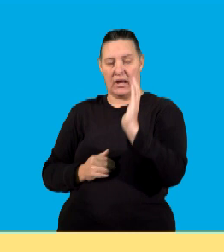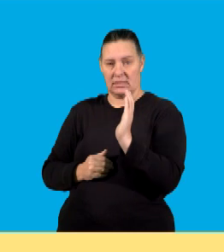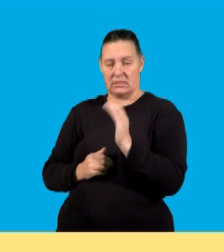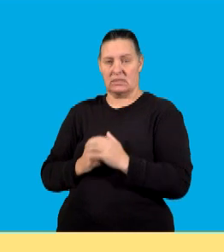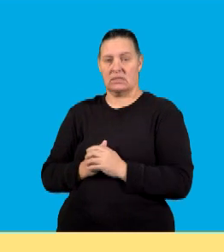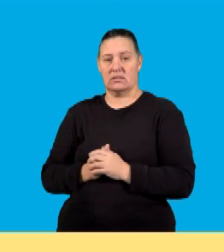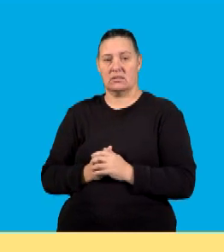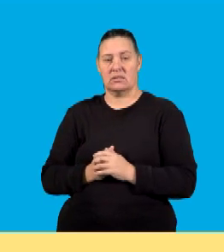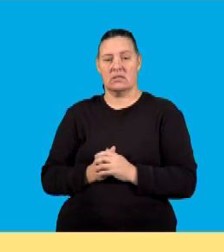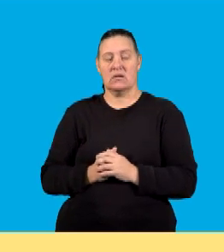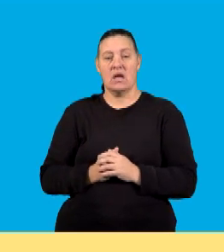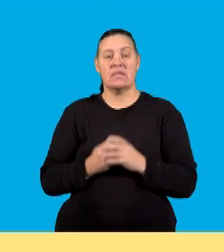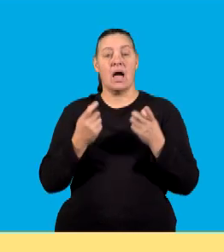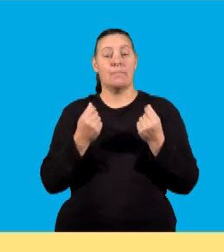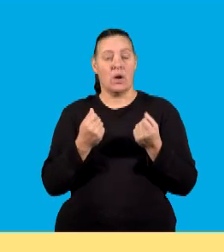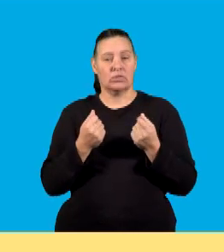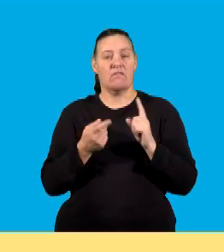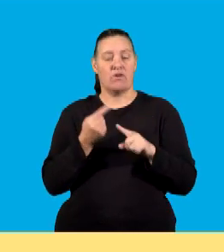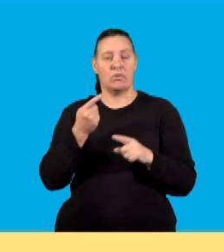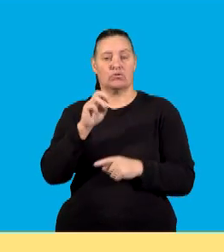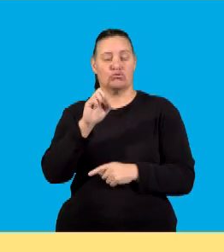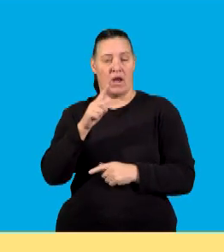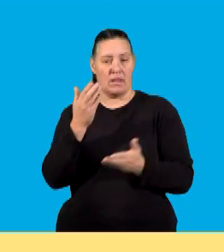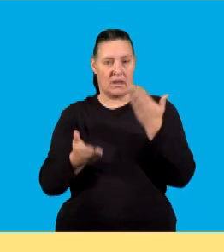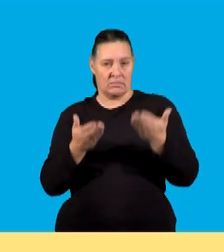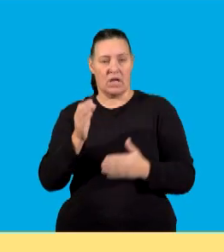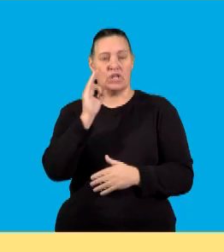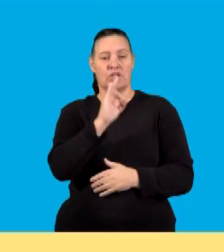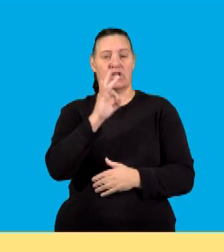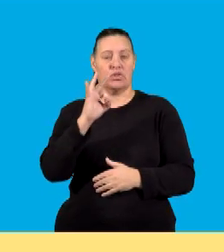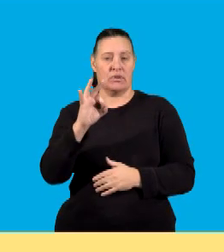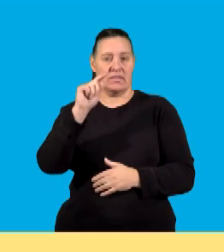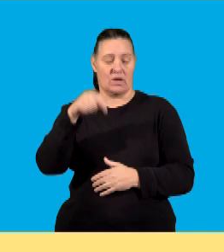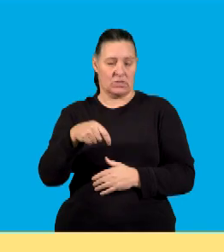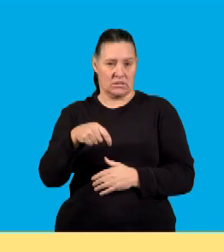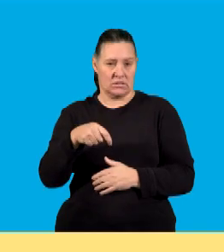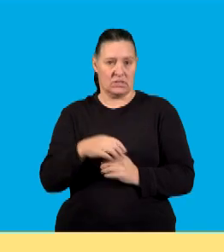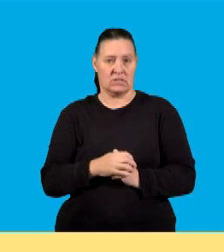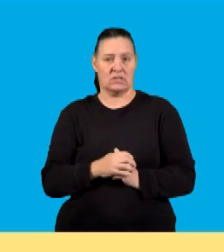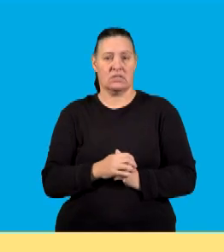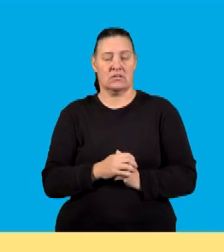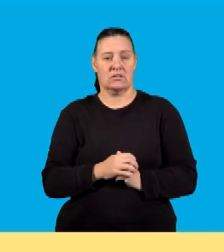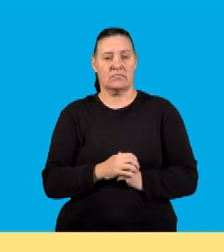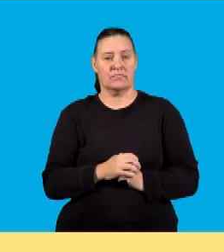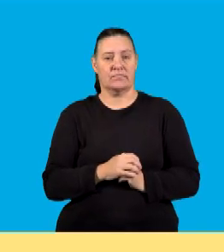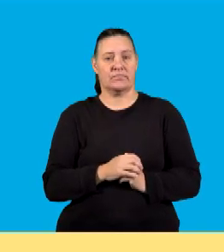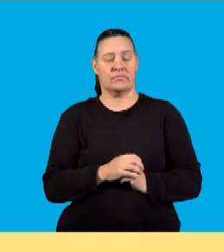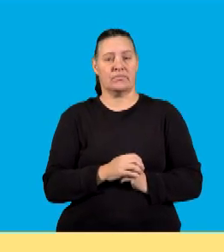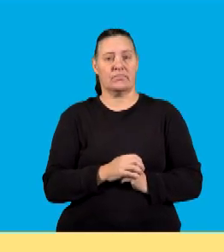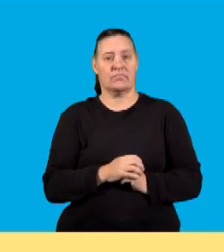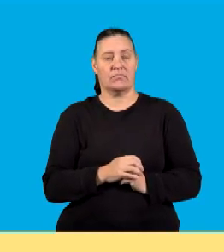bracket and I bring the amount from the trial balance, which is 33,000. Here is my